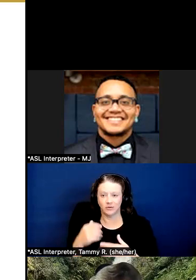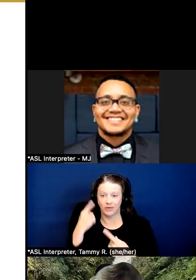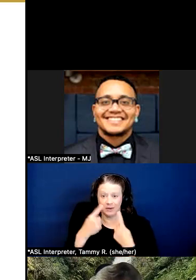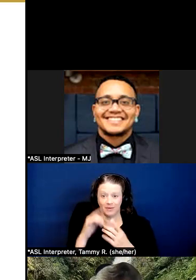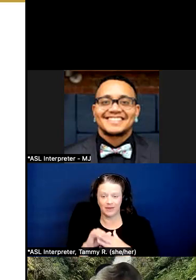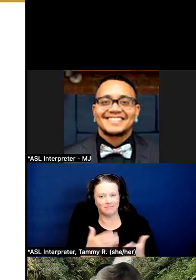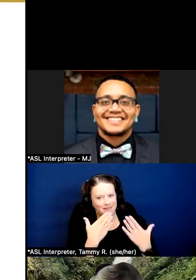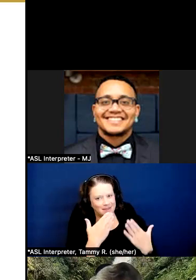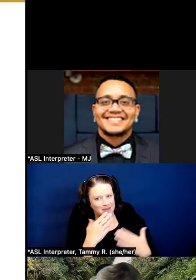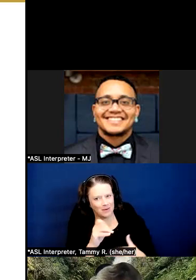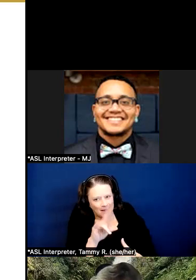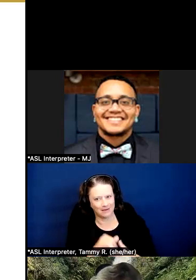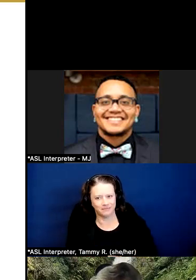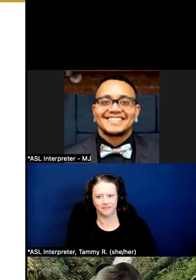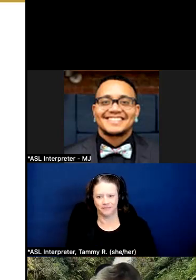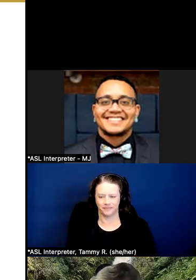Kelly.